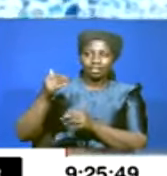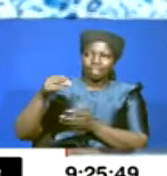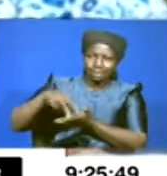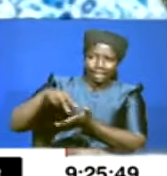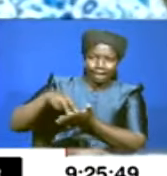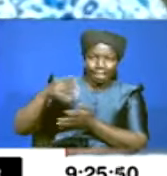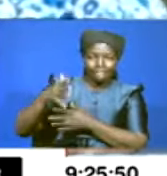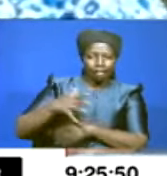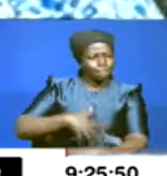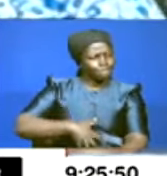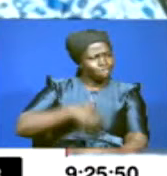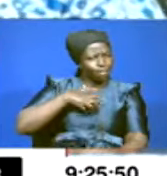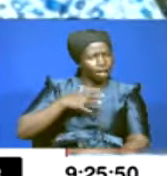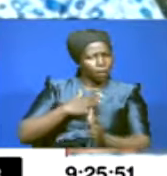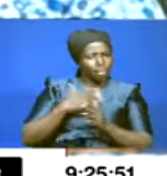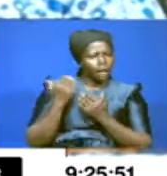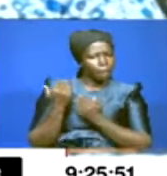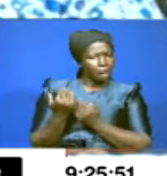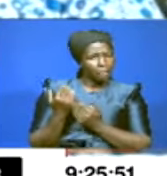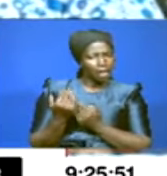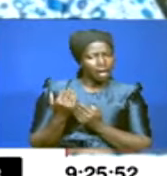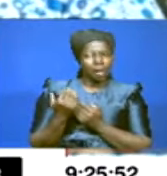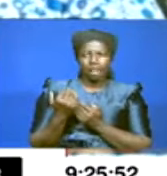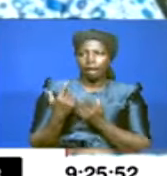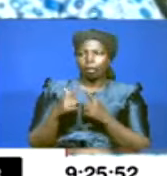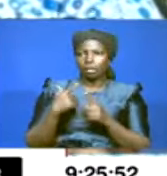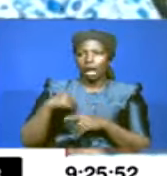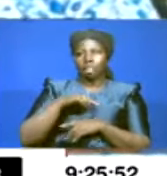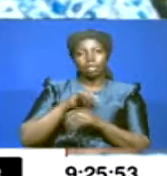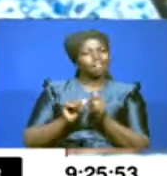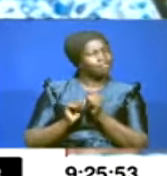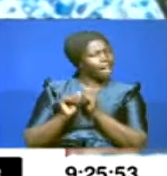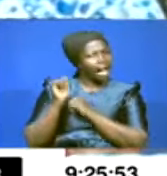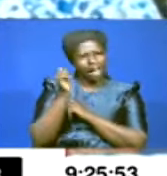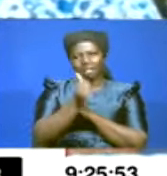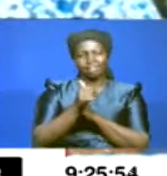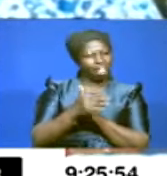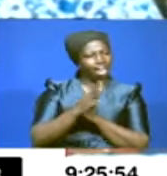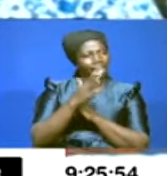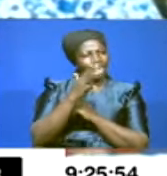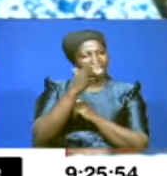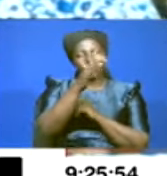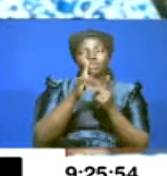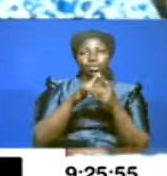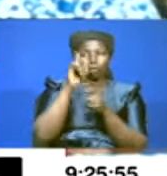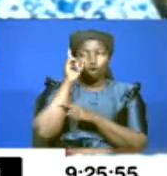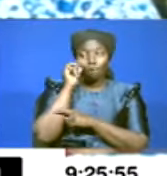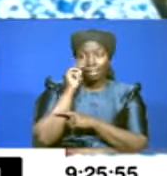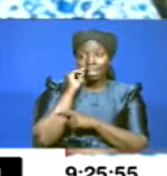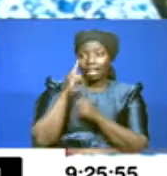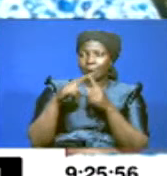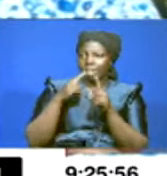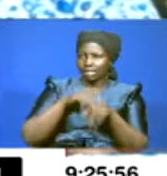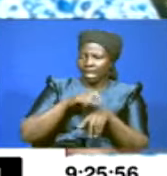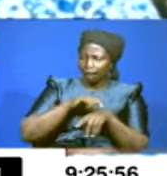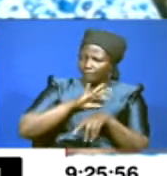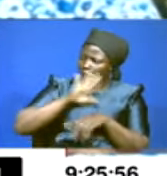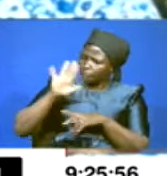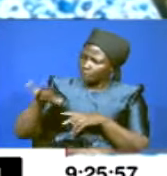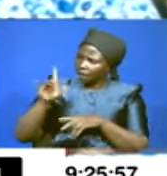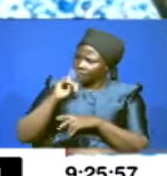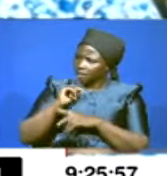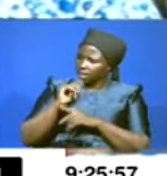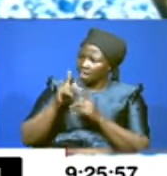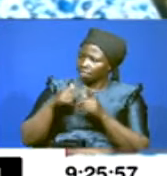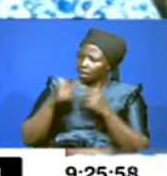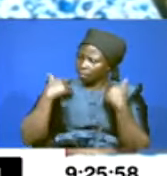annoyed with a childhood here, but then we passed here. And then we had to go to Mombasa. But then when I came back, I had to explain to